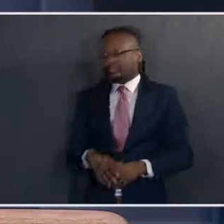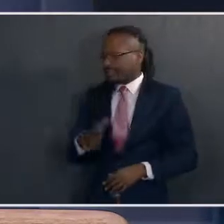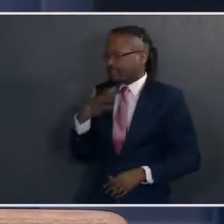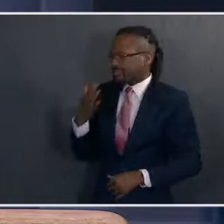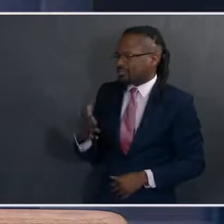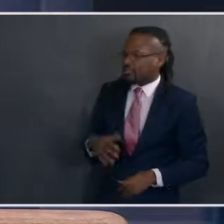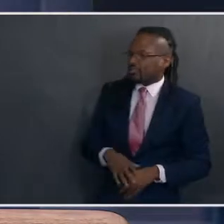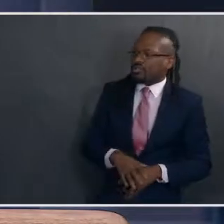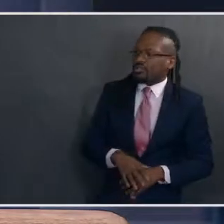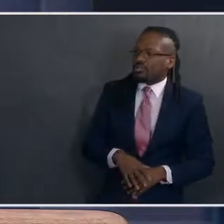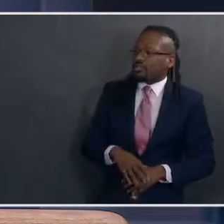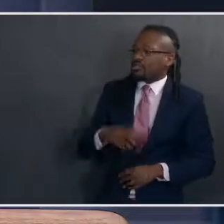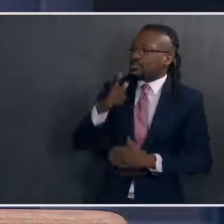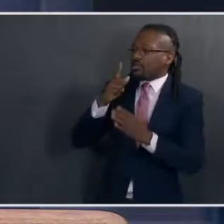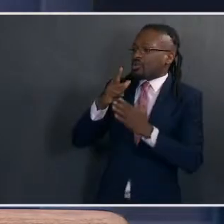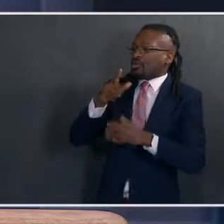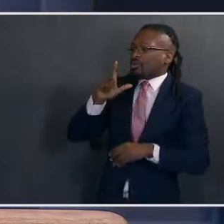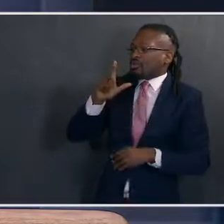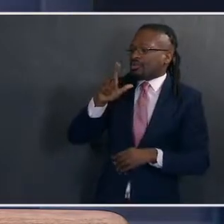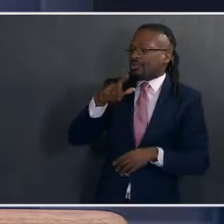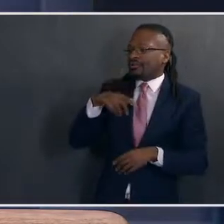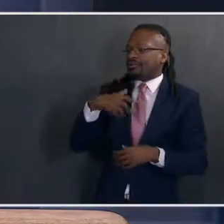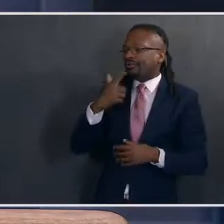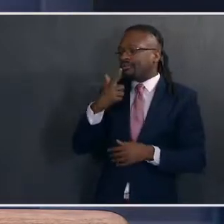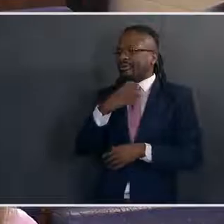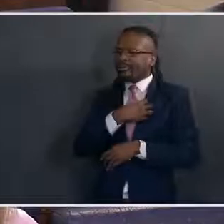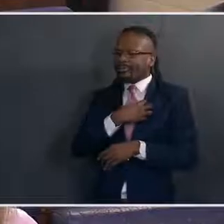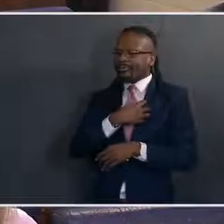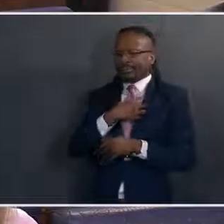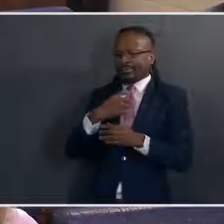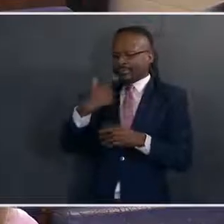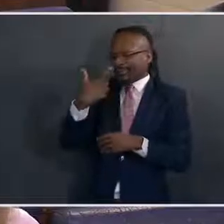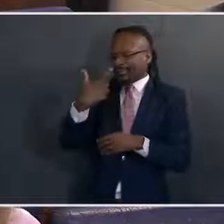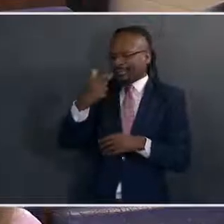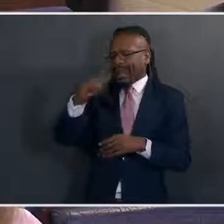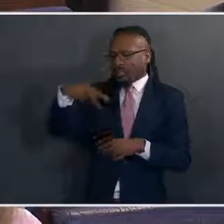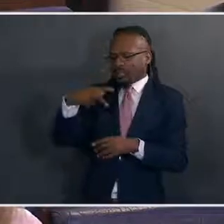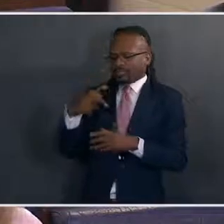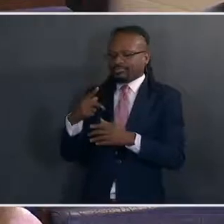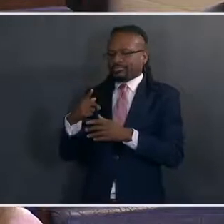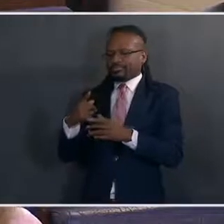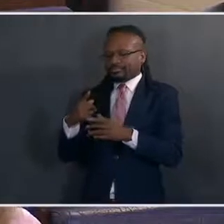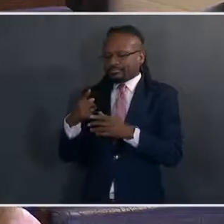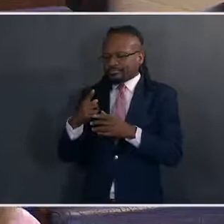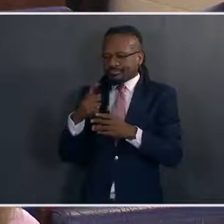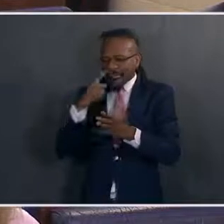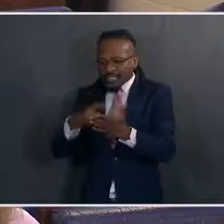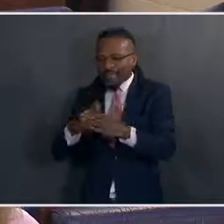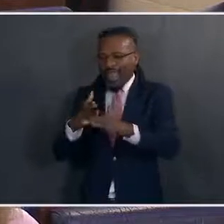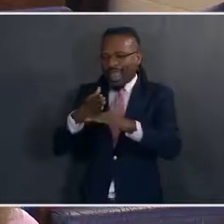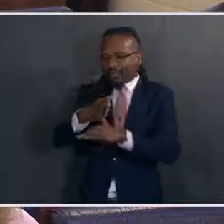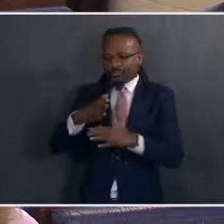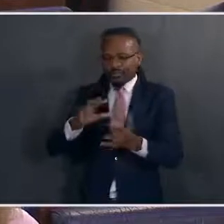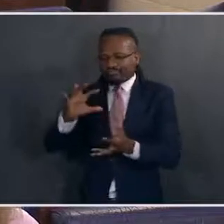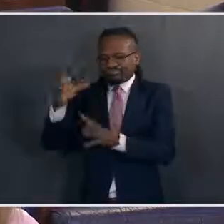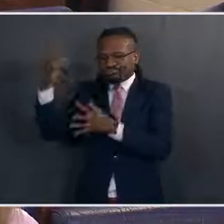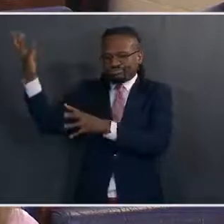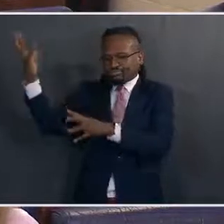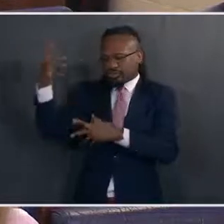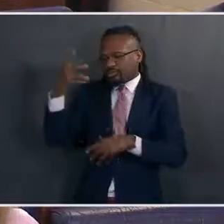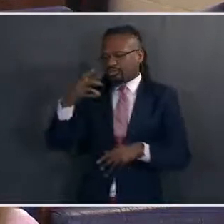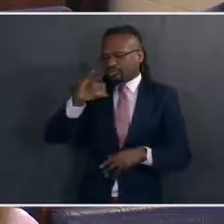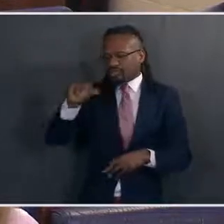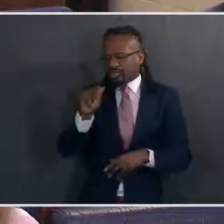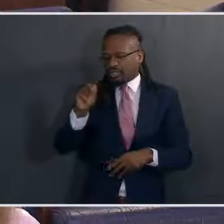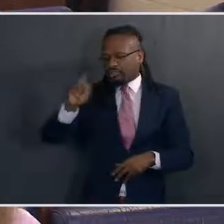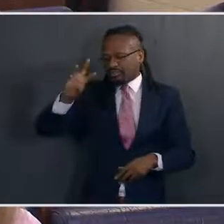One of the law enforcement gaps that was identified after the riot January 6th was that President Trump had insisted on this